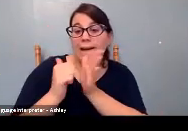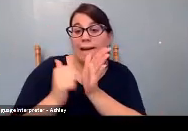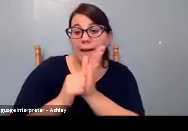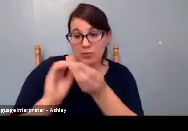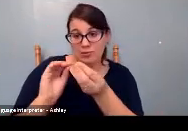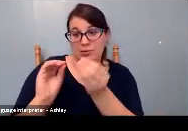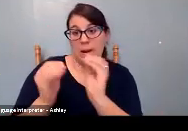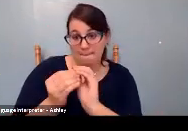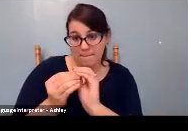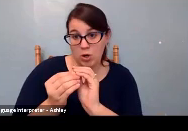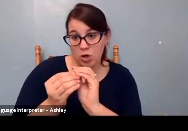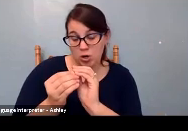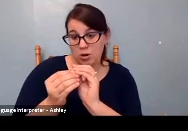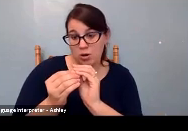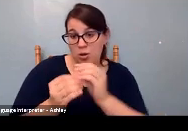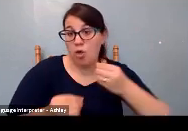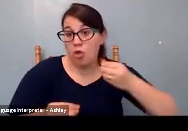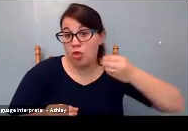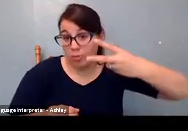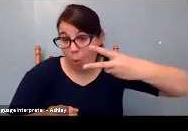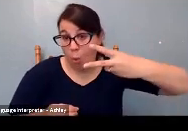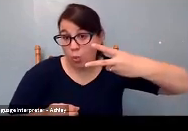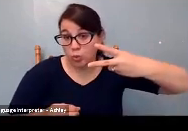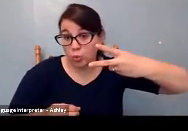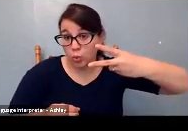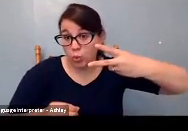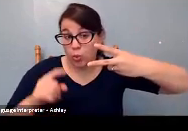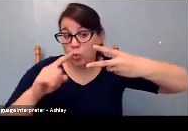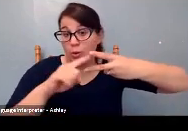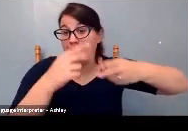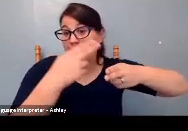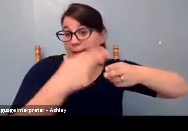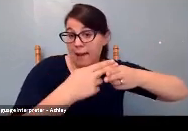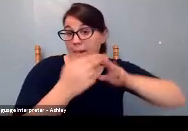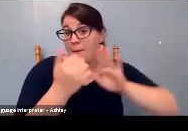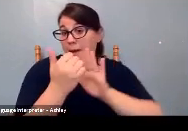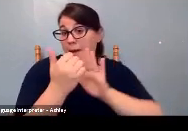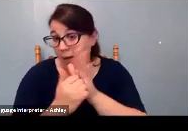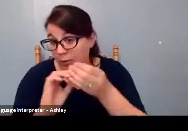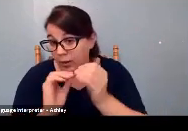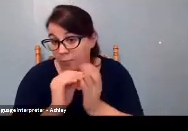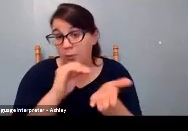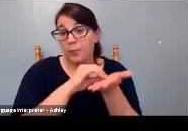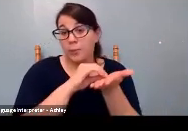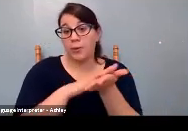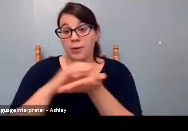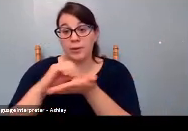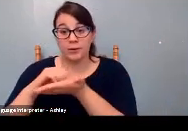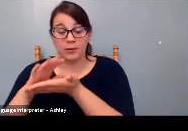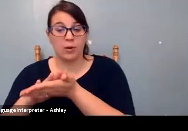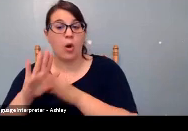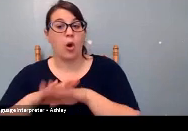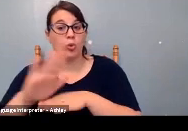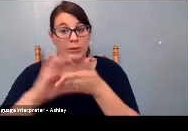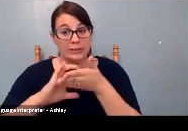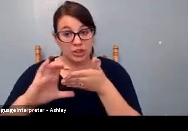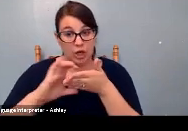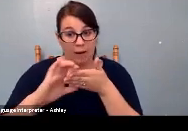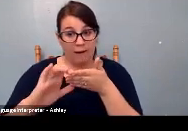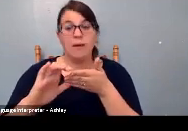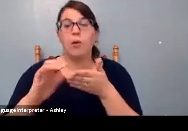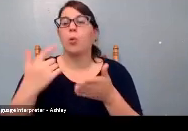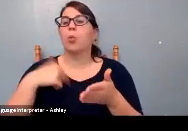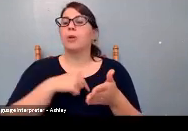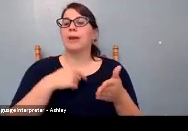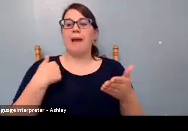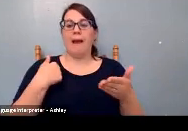those two that you're going to enter in the memo section of the check. We actually have envelopes that's already addressed to Stable that we